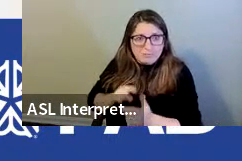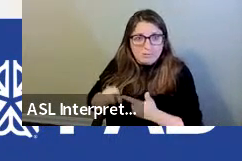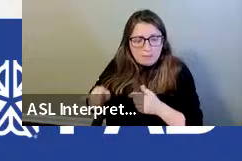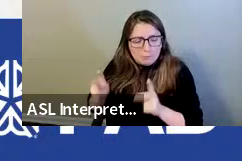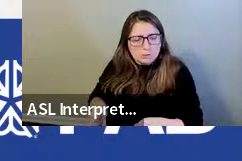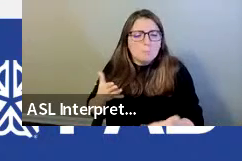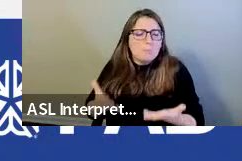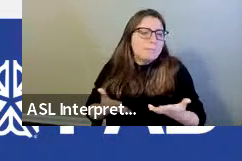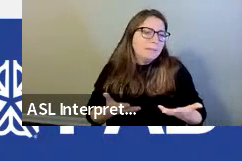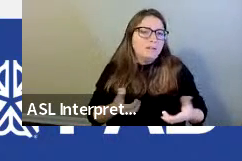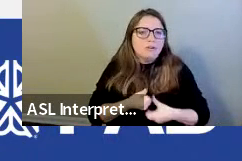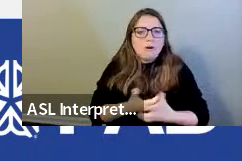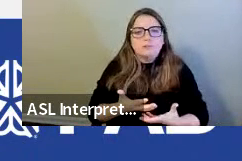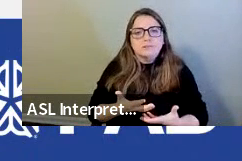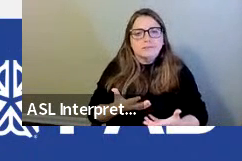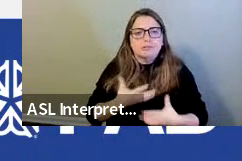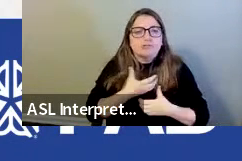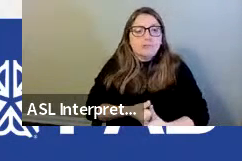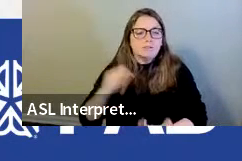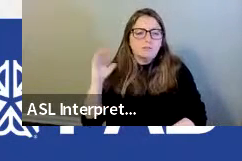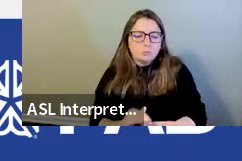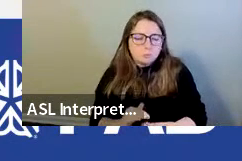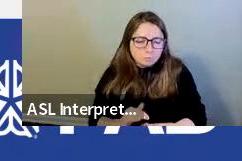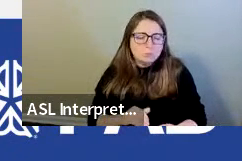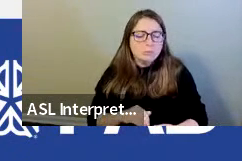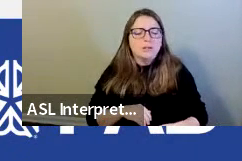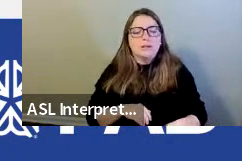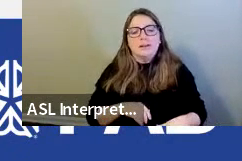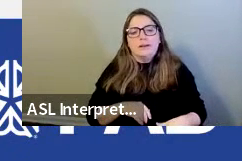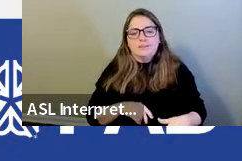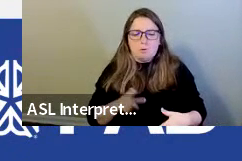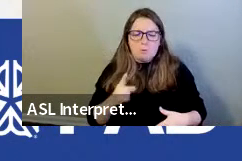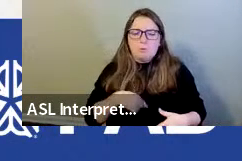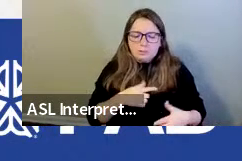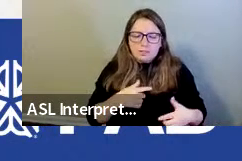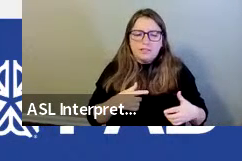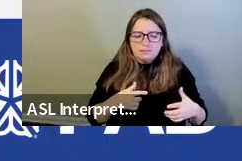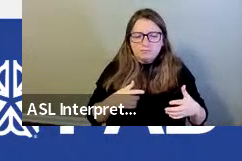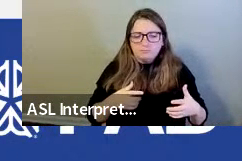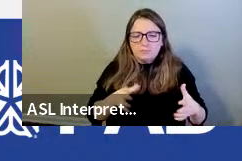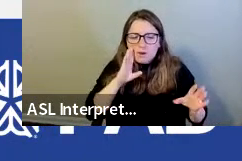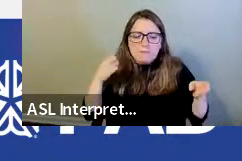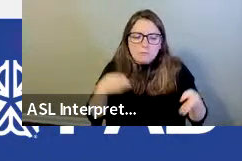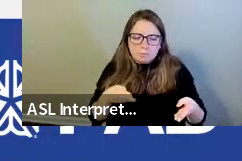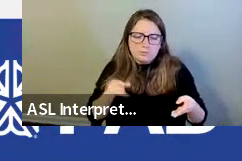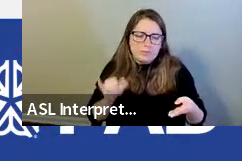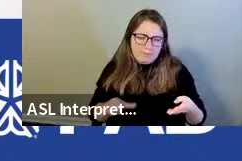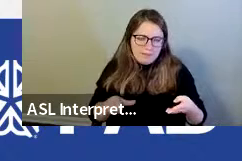the agency. Those are things where we really start to focus on level 3 and beyond.